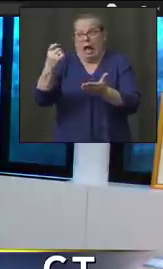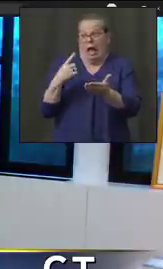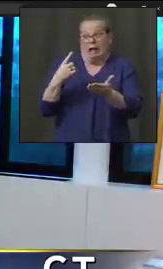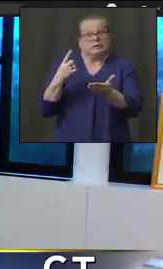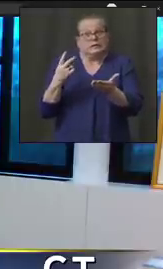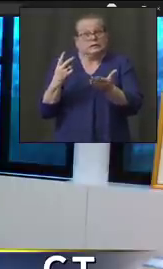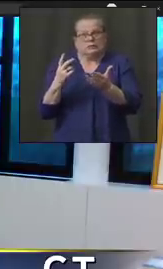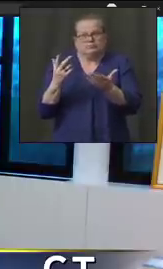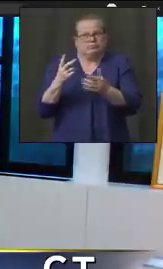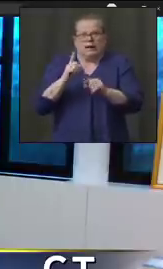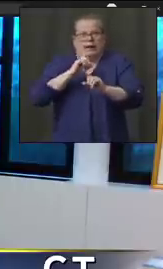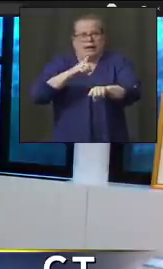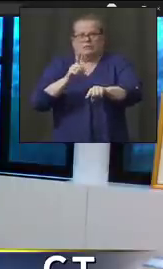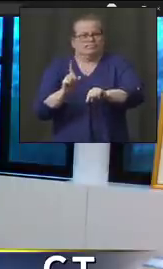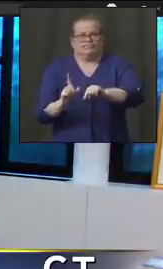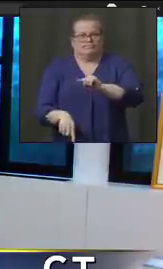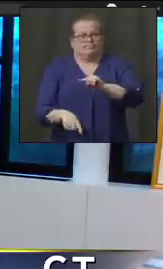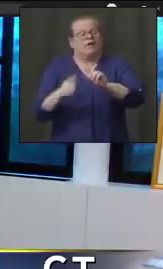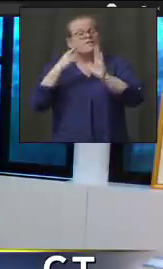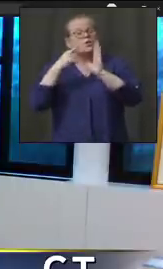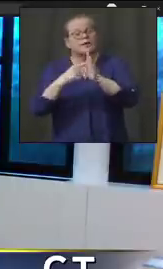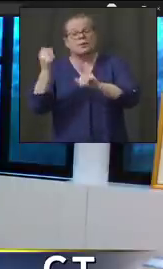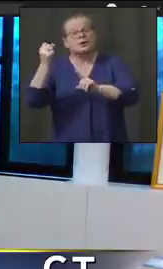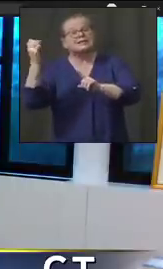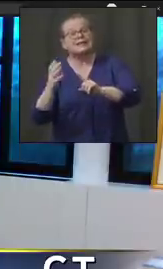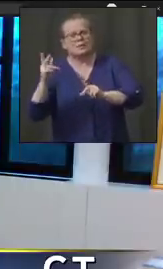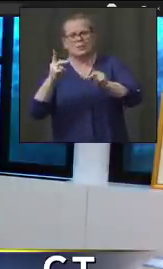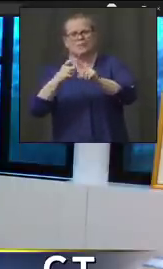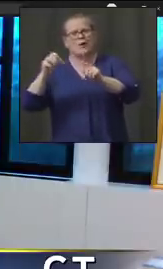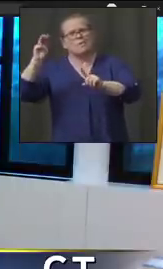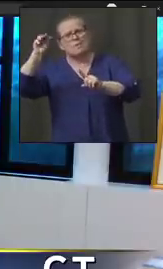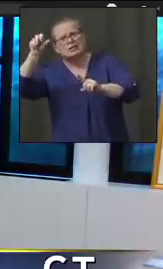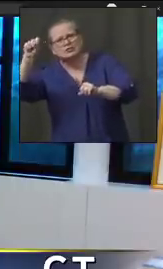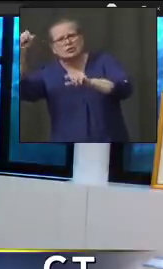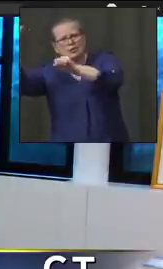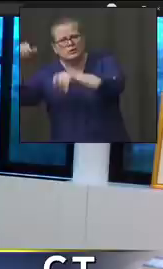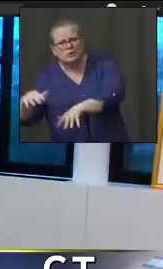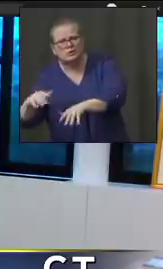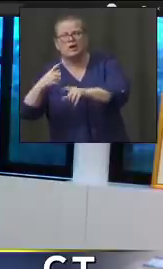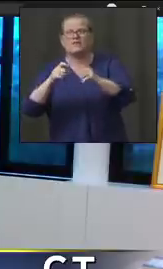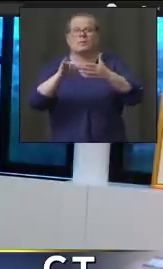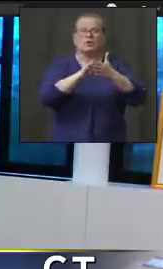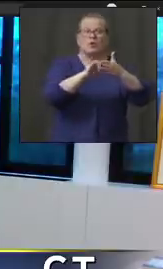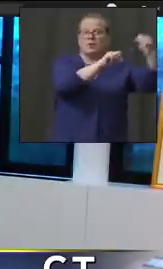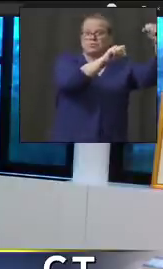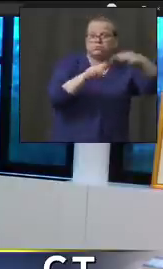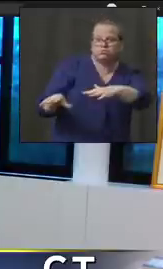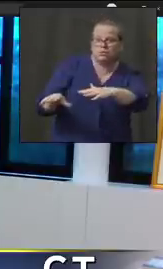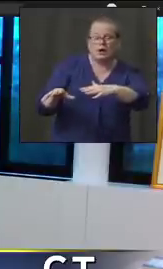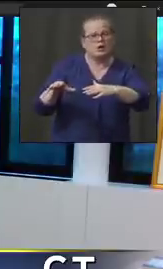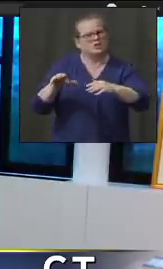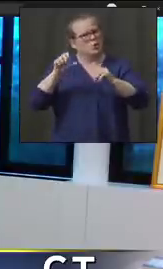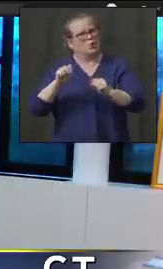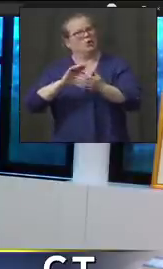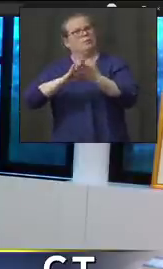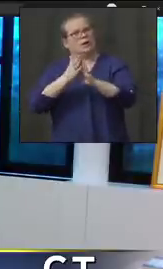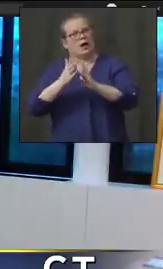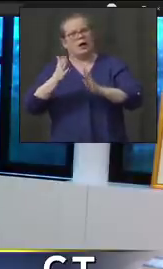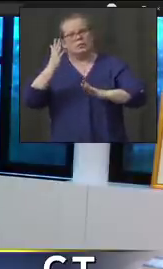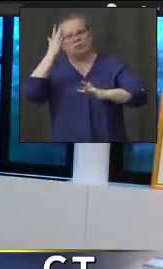from Massachusetts and New York. So this could be a prime outbreak spot if we don't manage it very, very